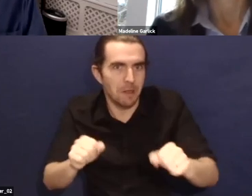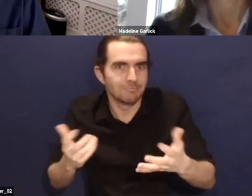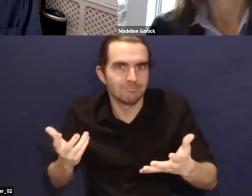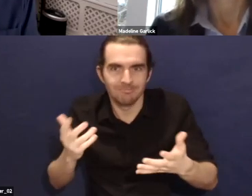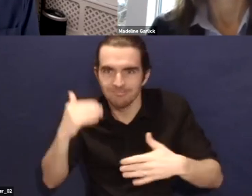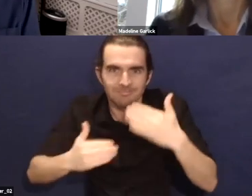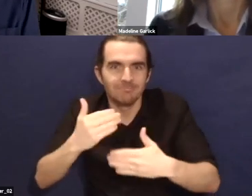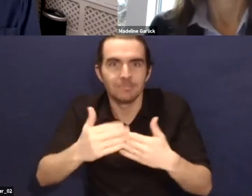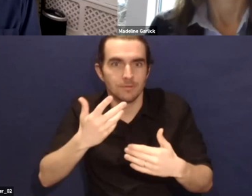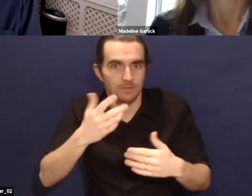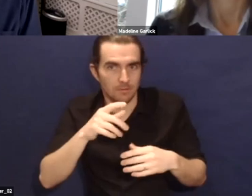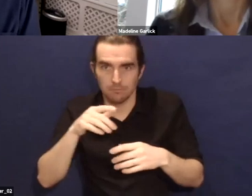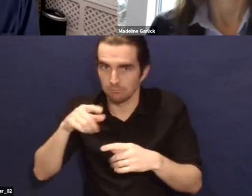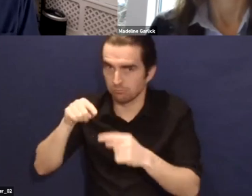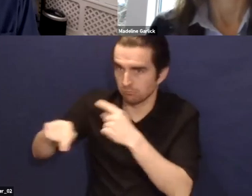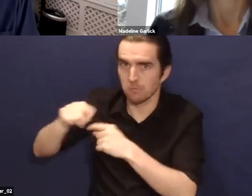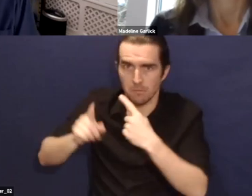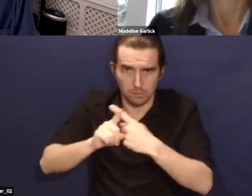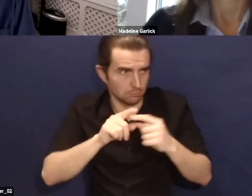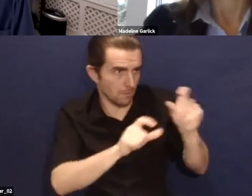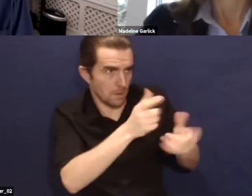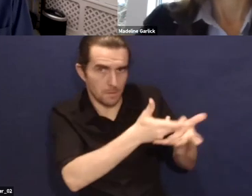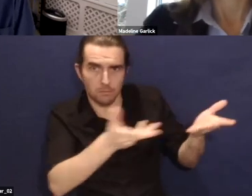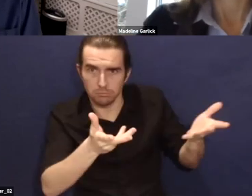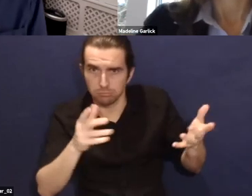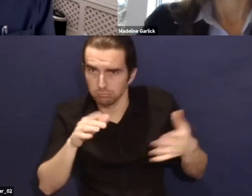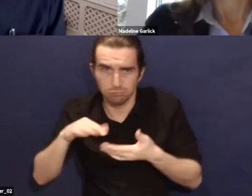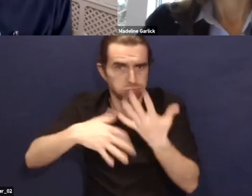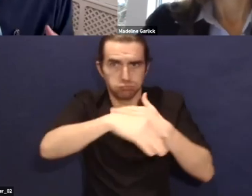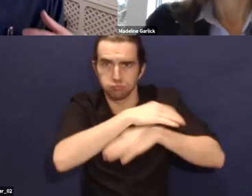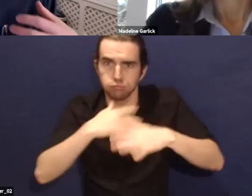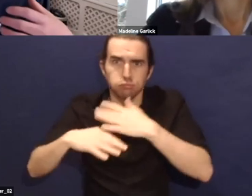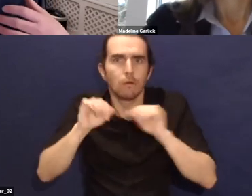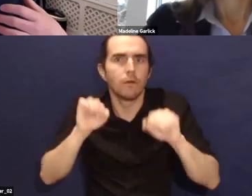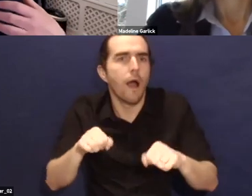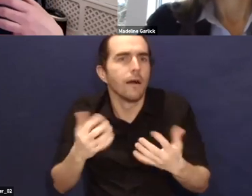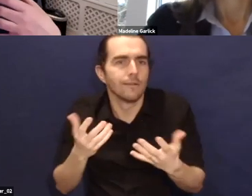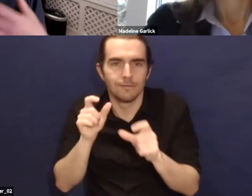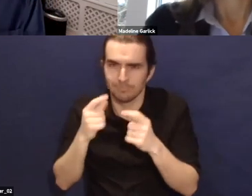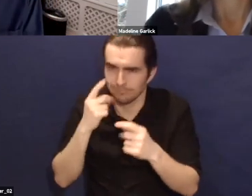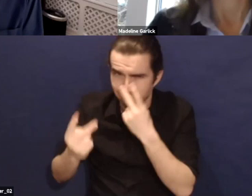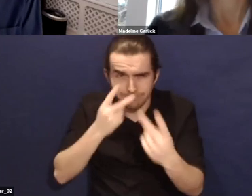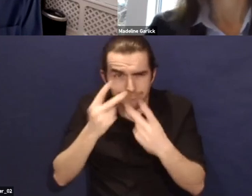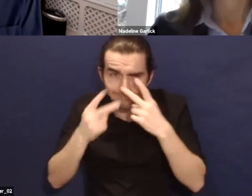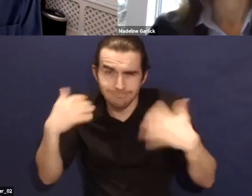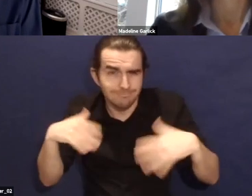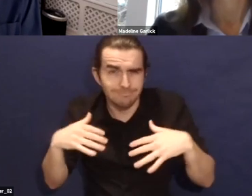UNHCR during COVID-19 has been phenomenal. And this is what a